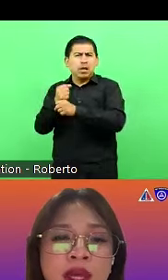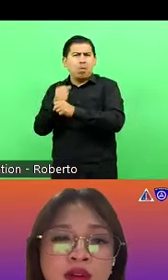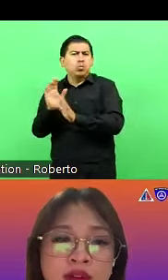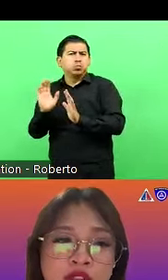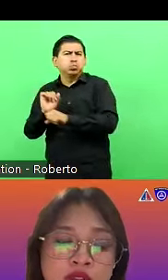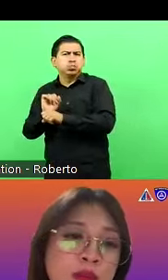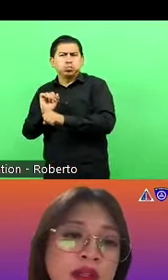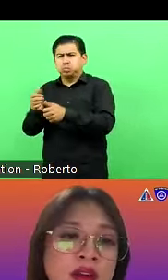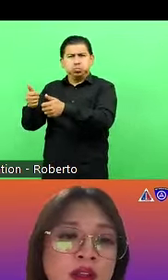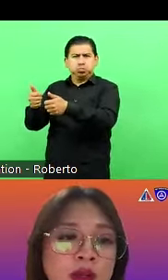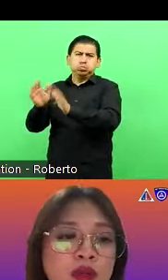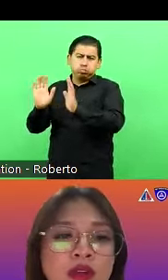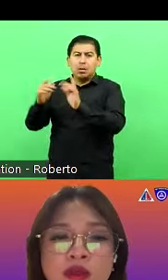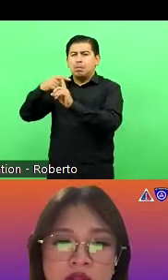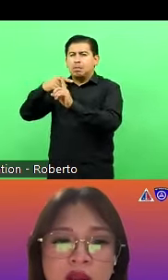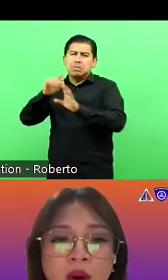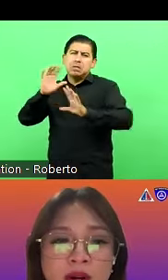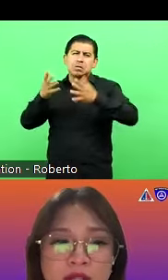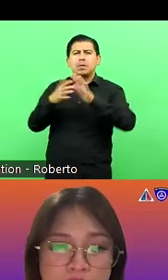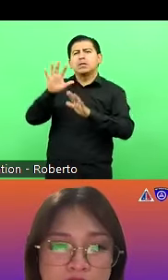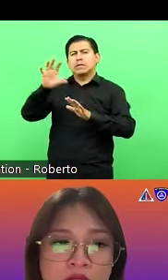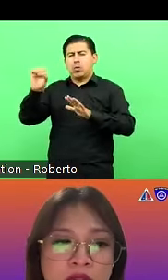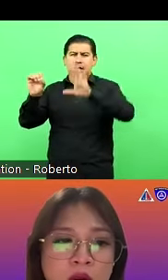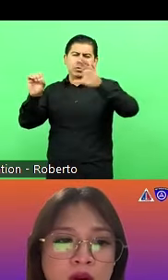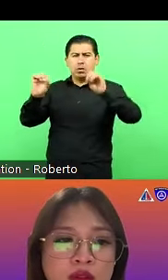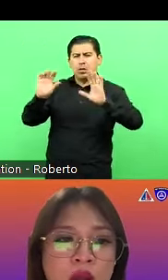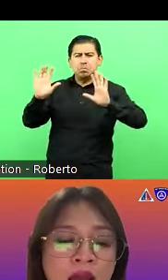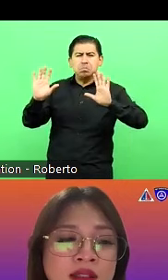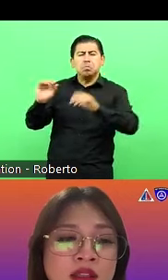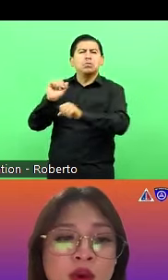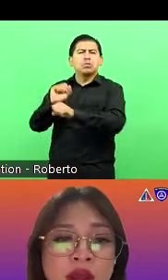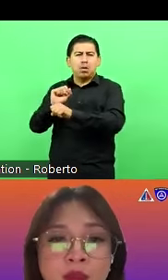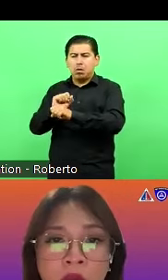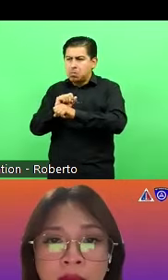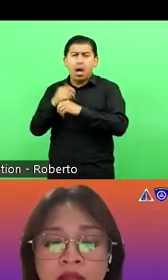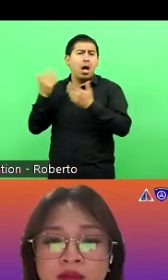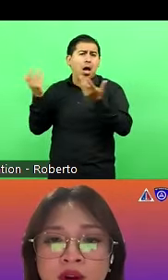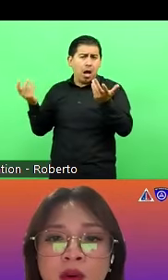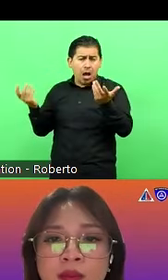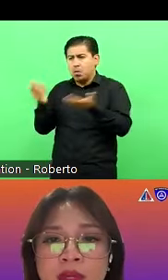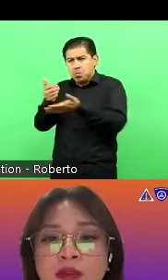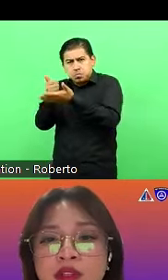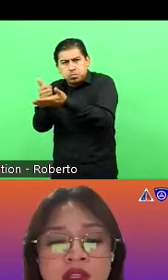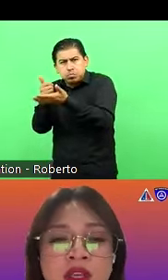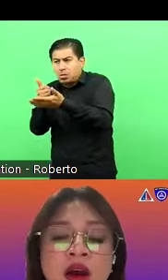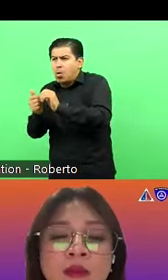develop interventions particular to reducing barriers to access to employment for